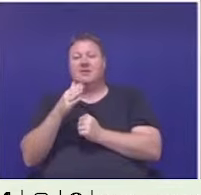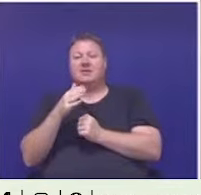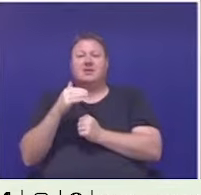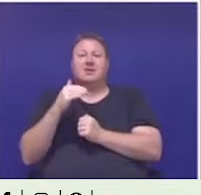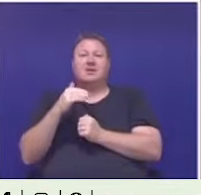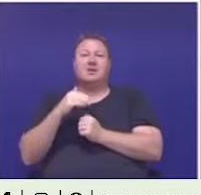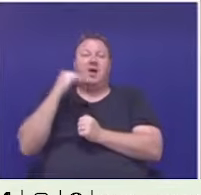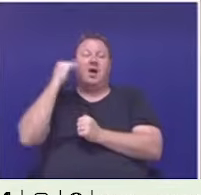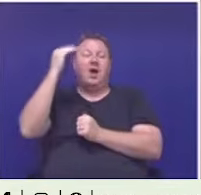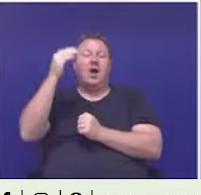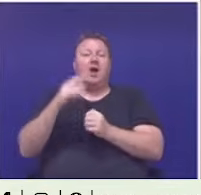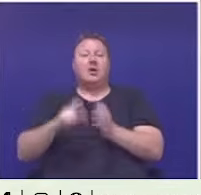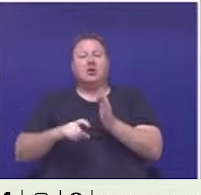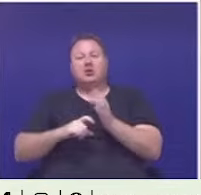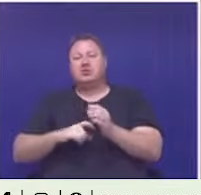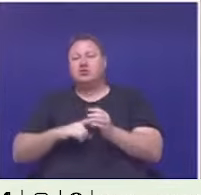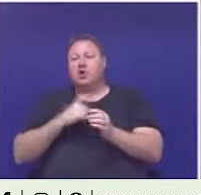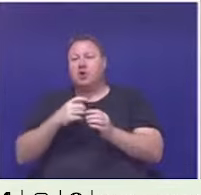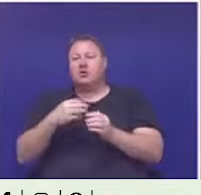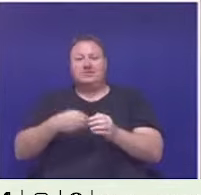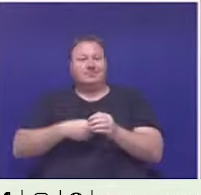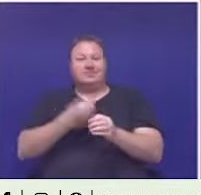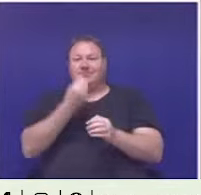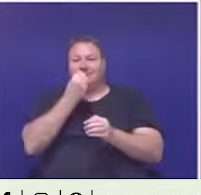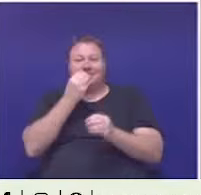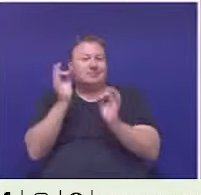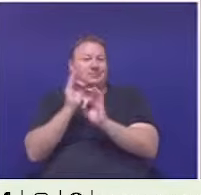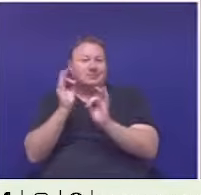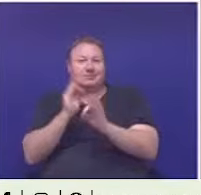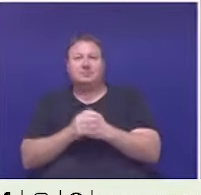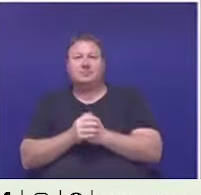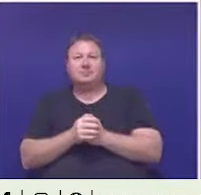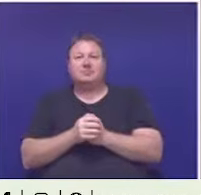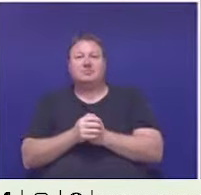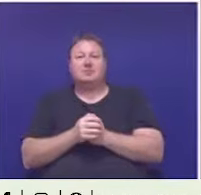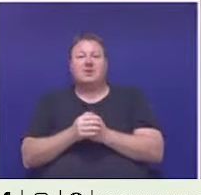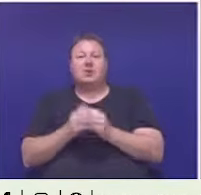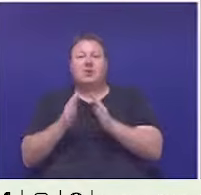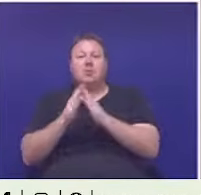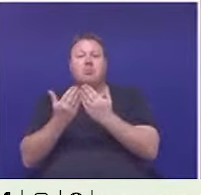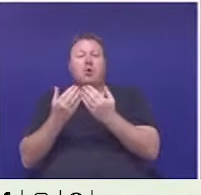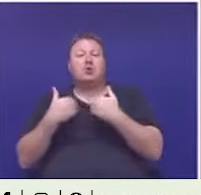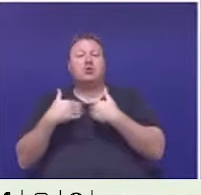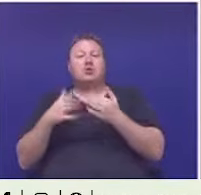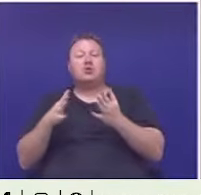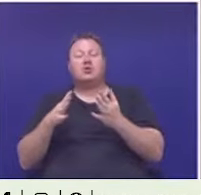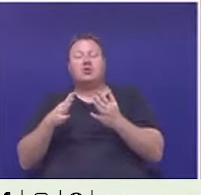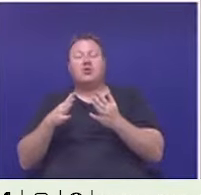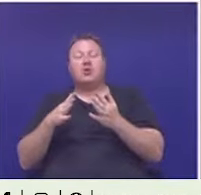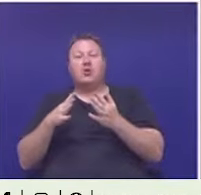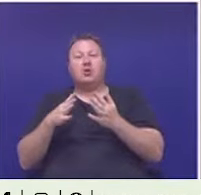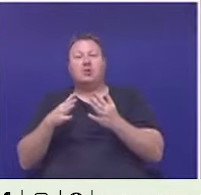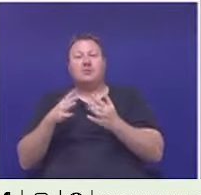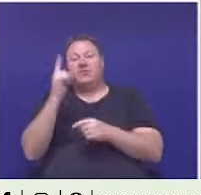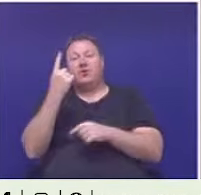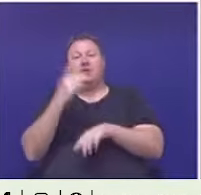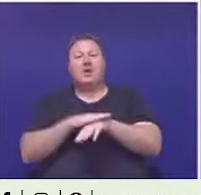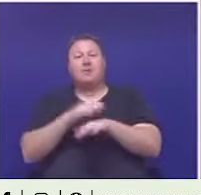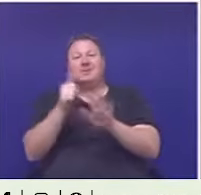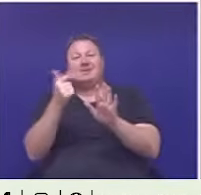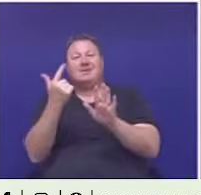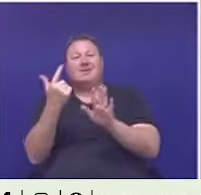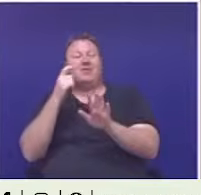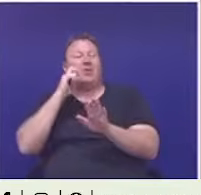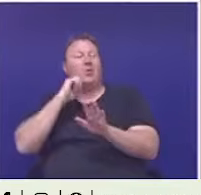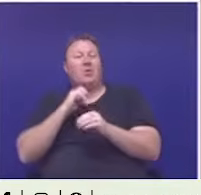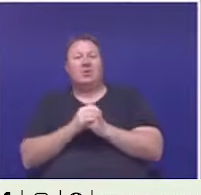of malnutrition, who probably interacts with a book for the very first time when they're 6 or 7 years old. And those 2